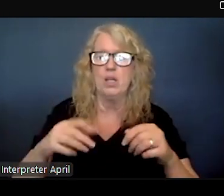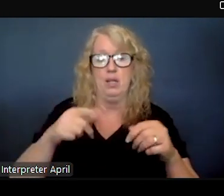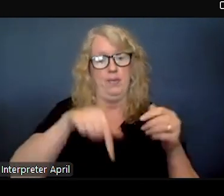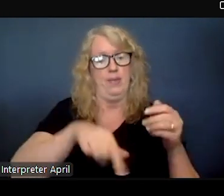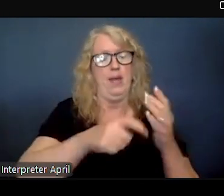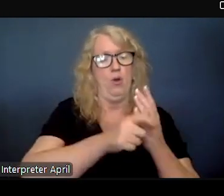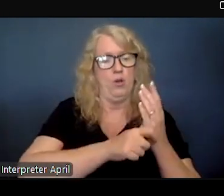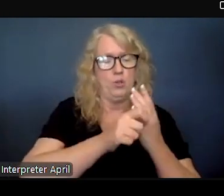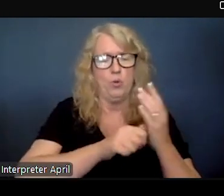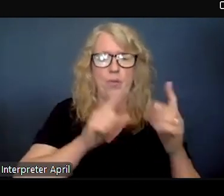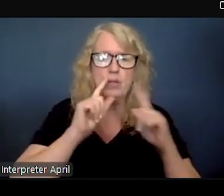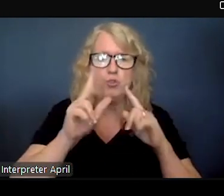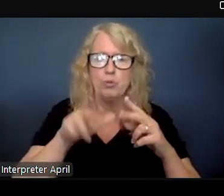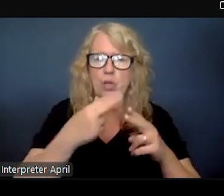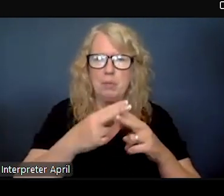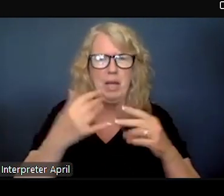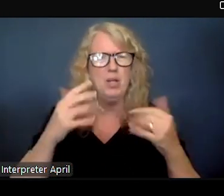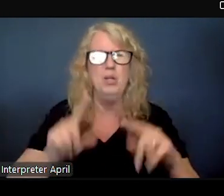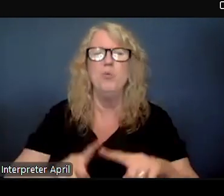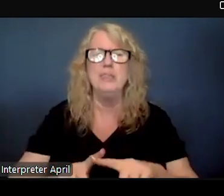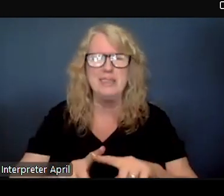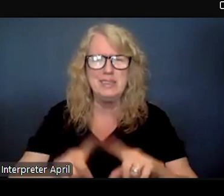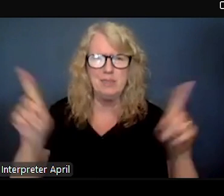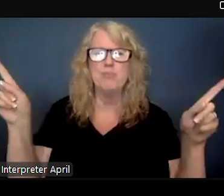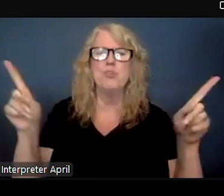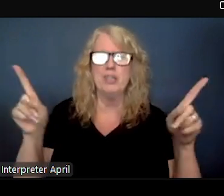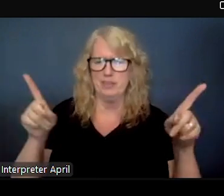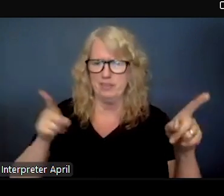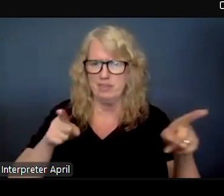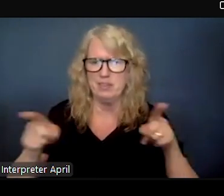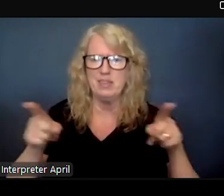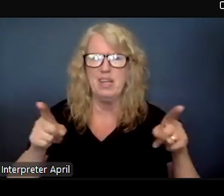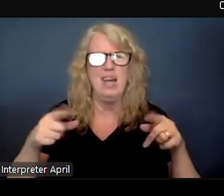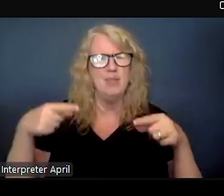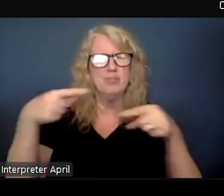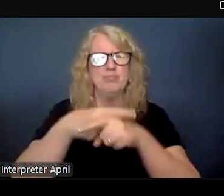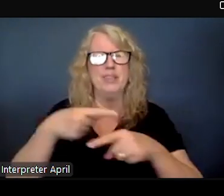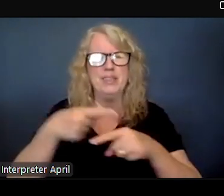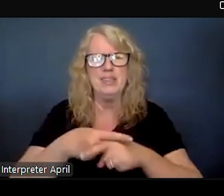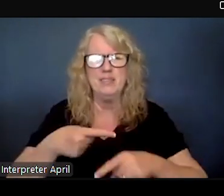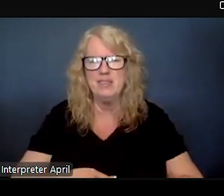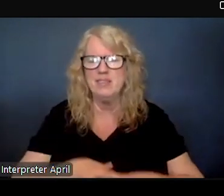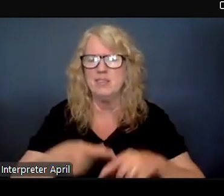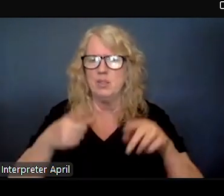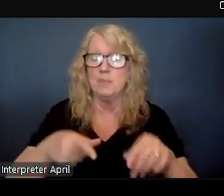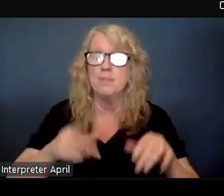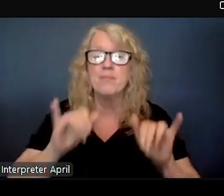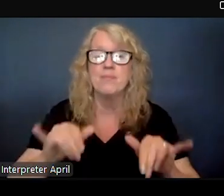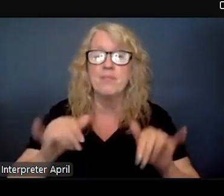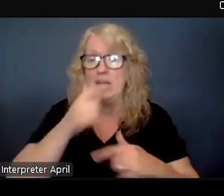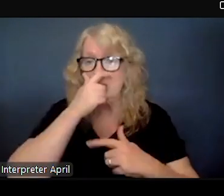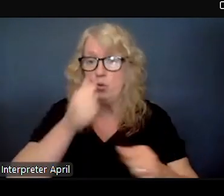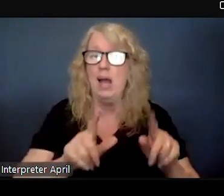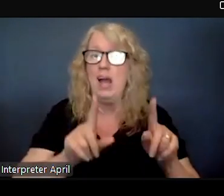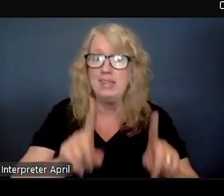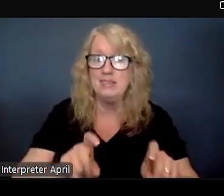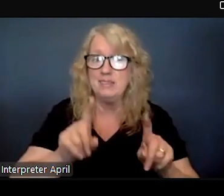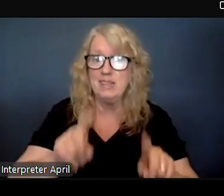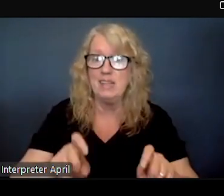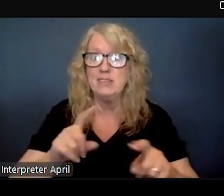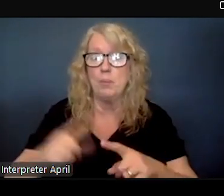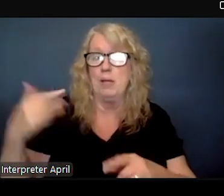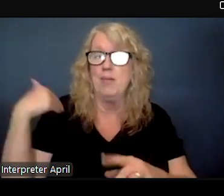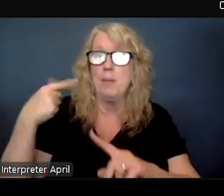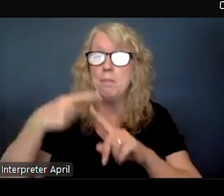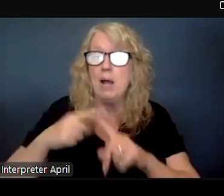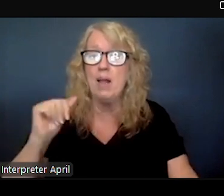article, but there were huge differences, inconsistencies. And interestingly, I tested this out also in April, and